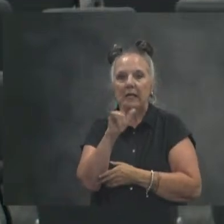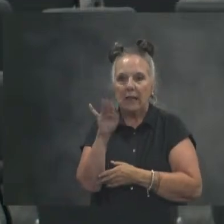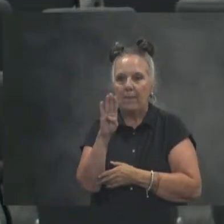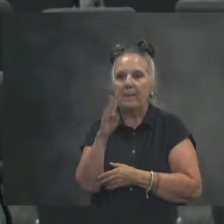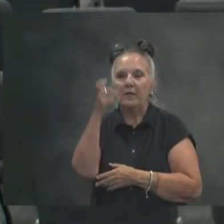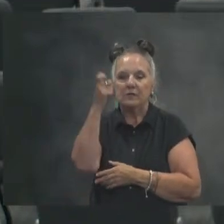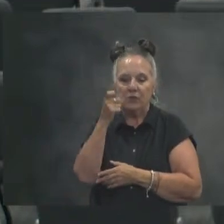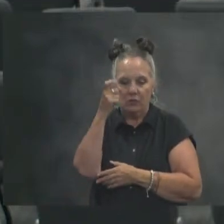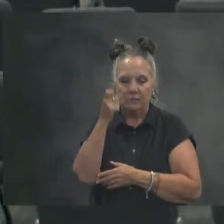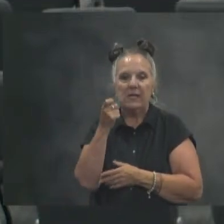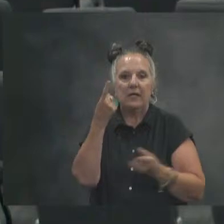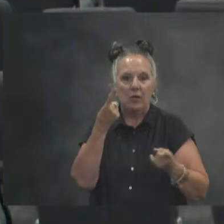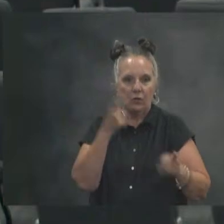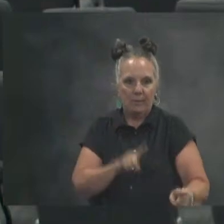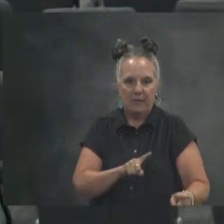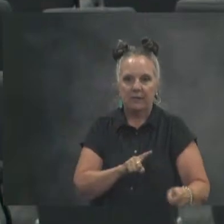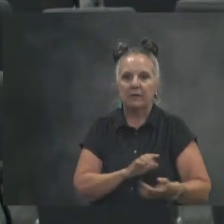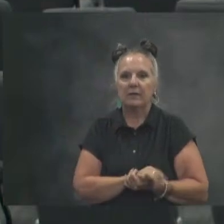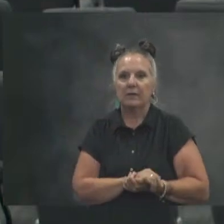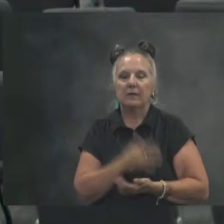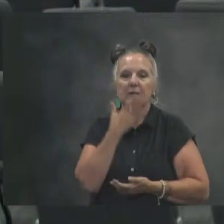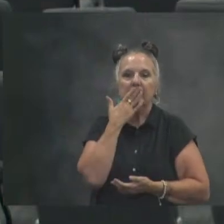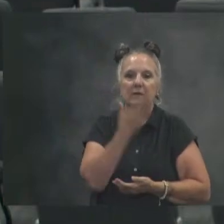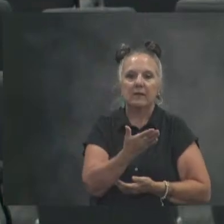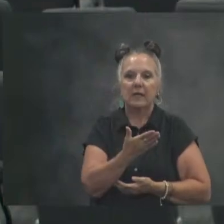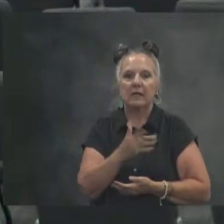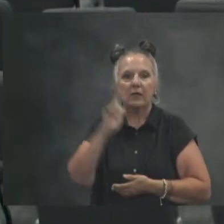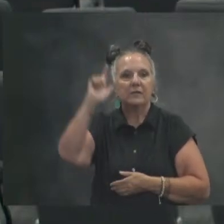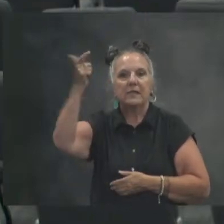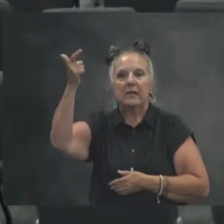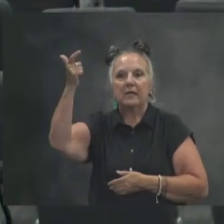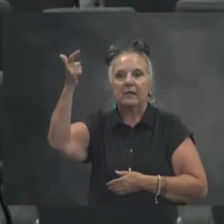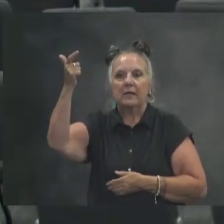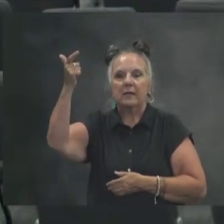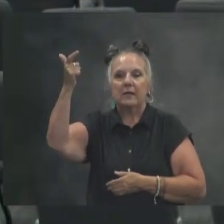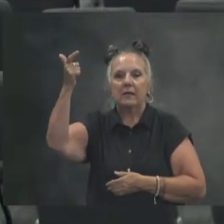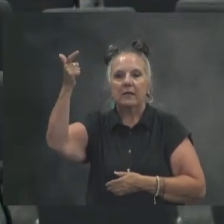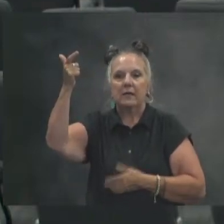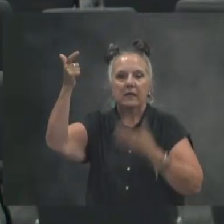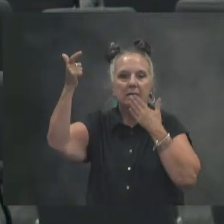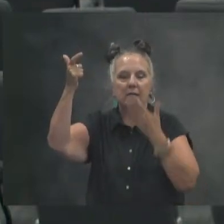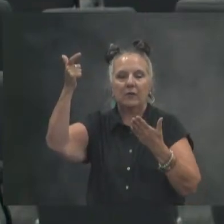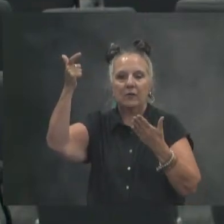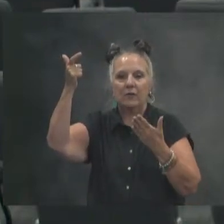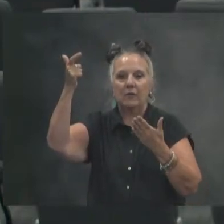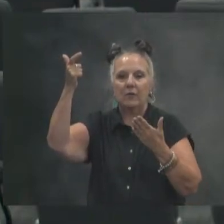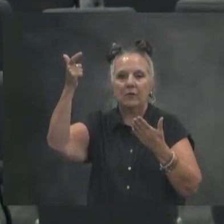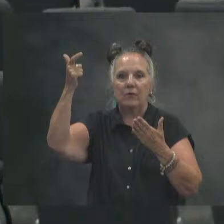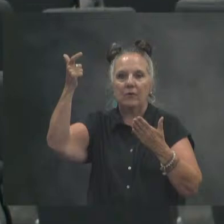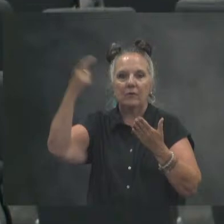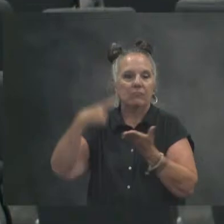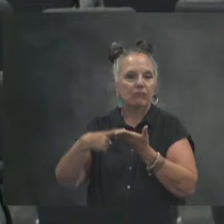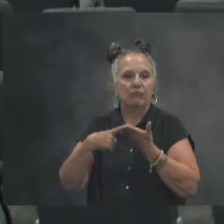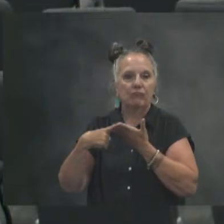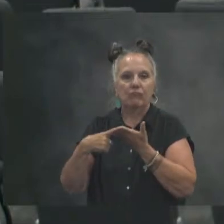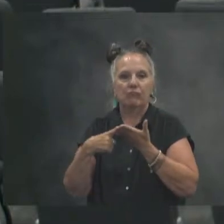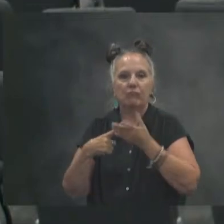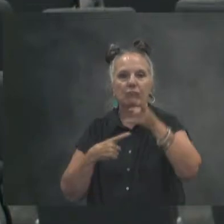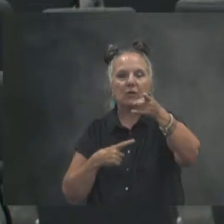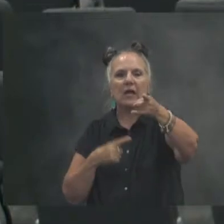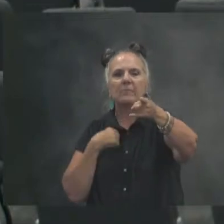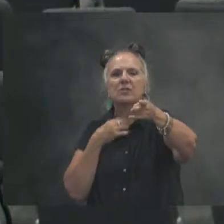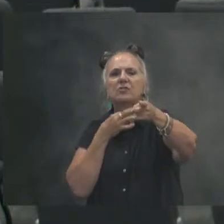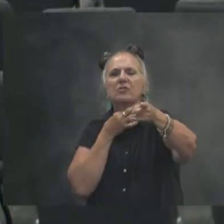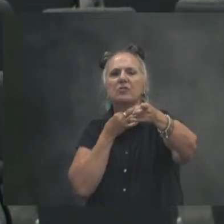Scholarship Endowment Agreement. Thank you, Mrs. Perry. Your second. Second. Thank you, Dr. Zentmeyer. Any discussion? I was just